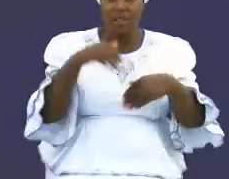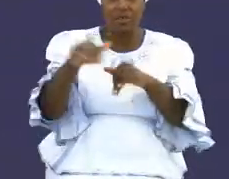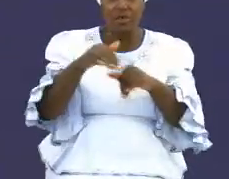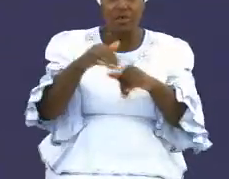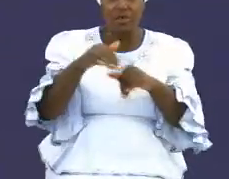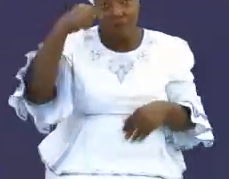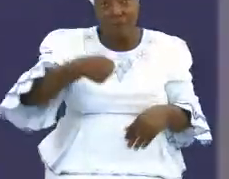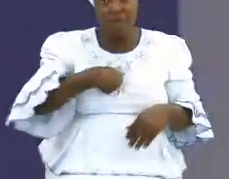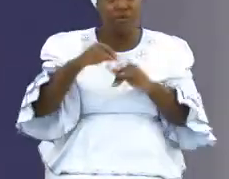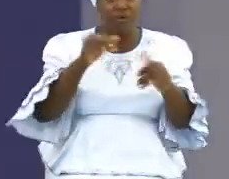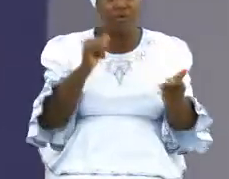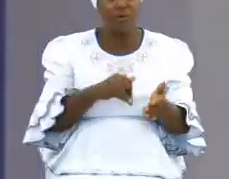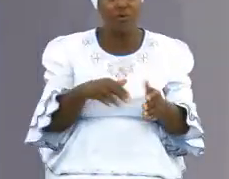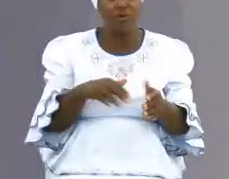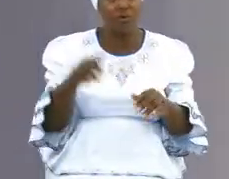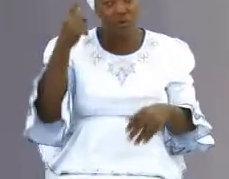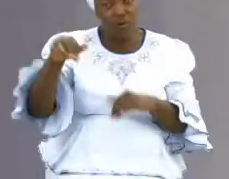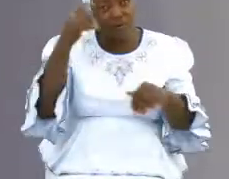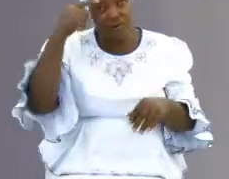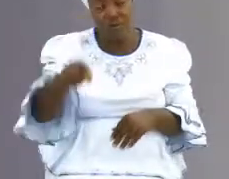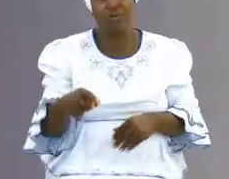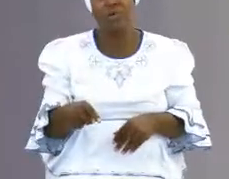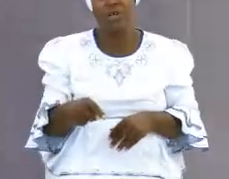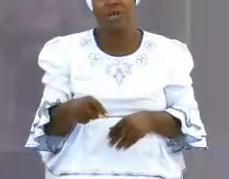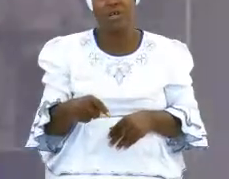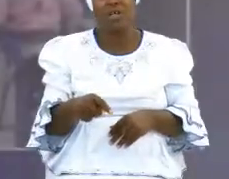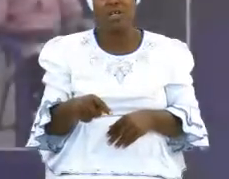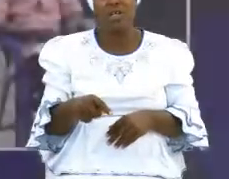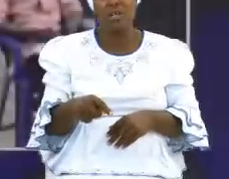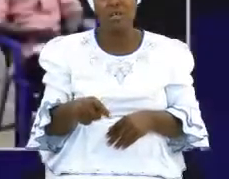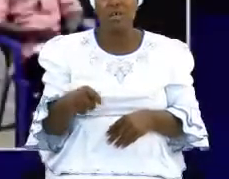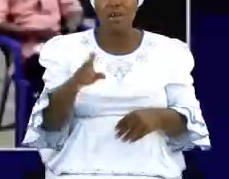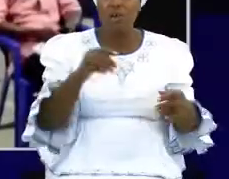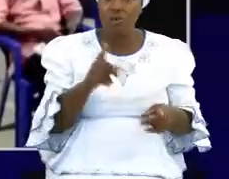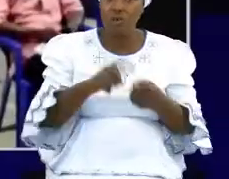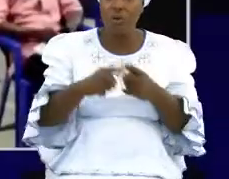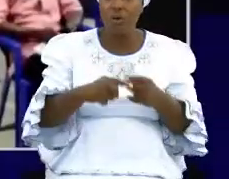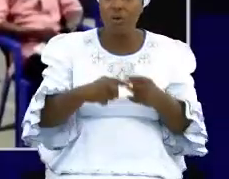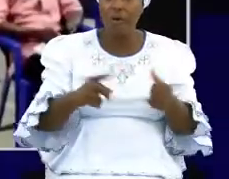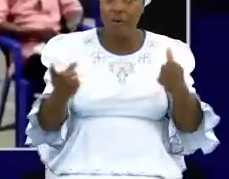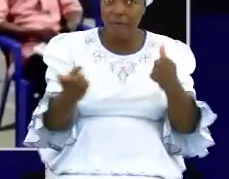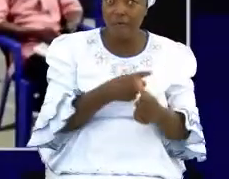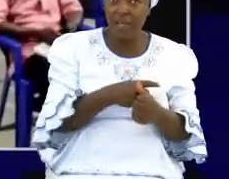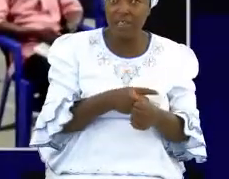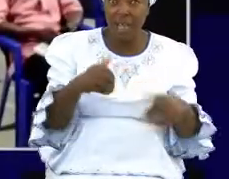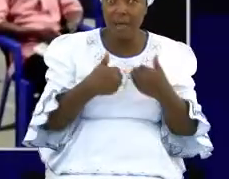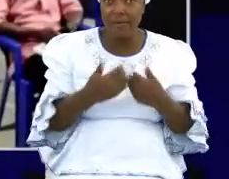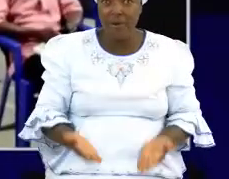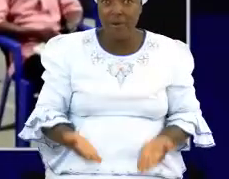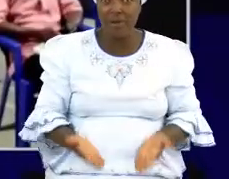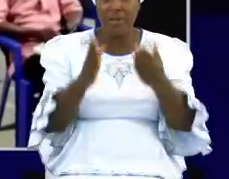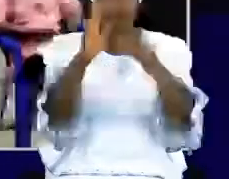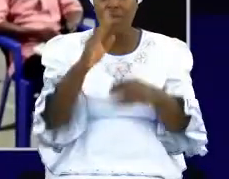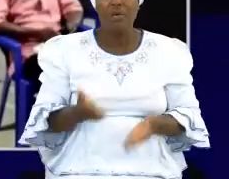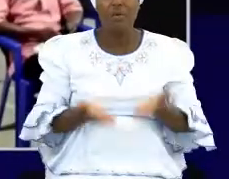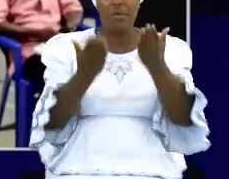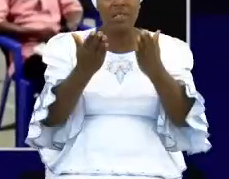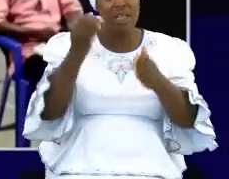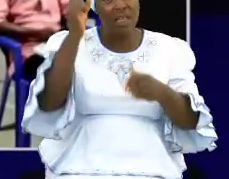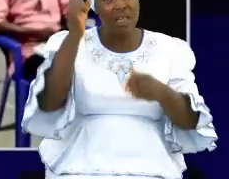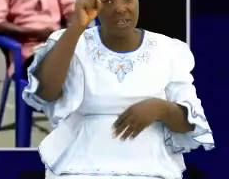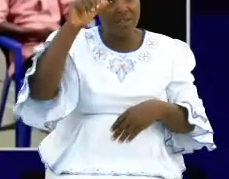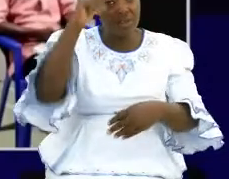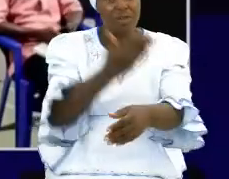also. Unto you first, God, having raised up his son, Jesus, sent him